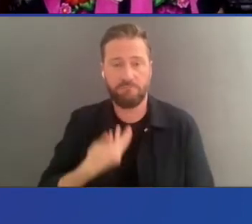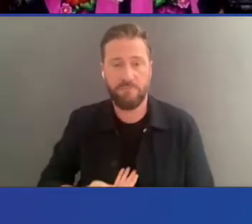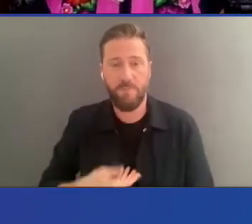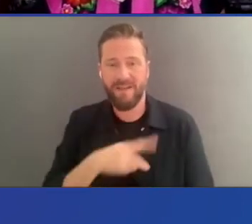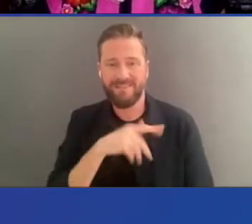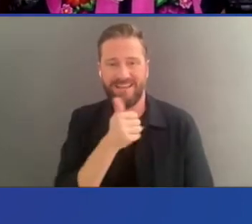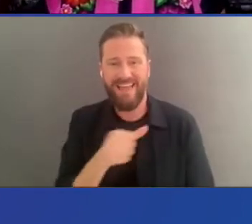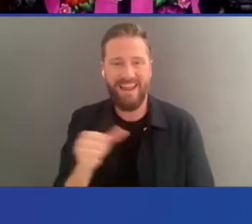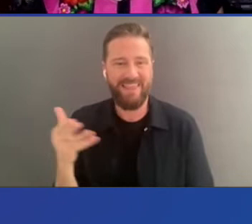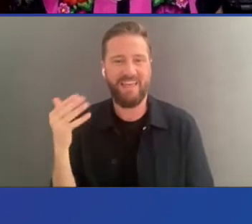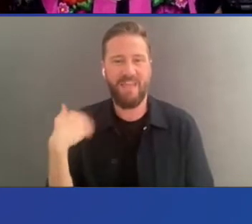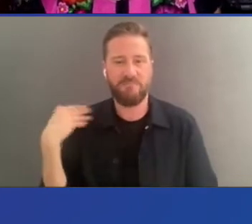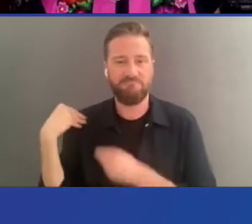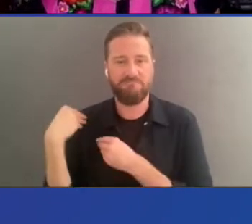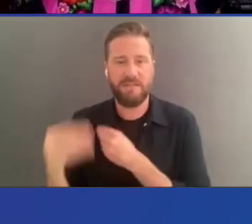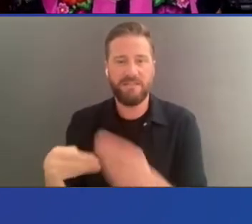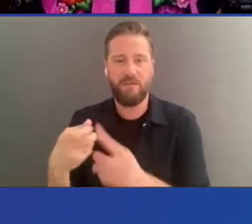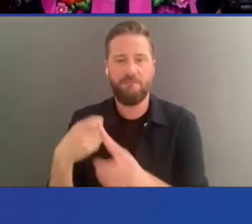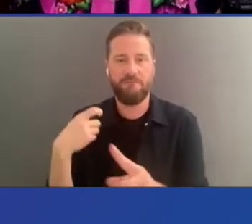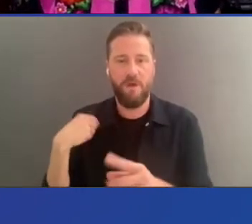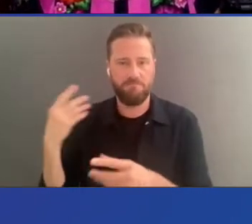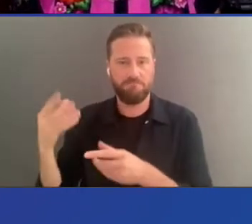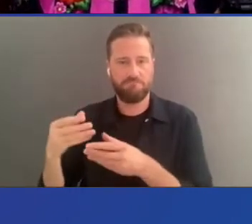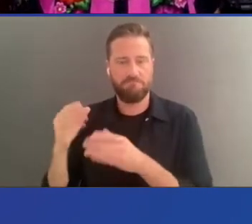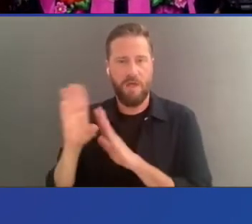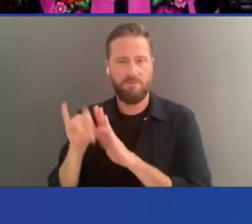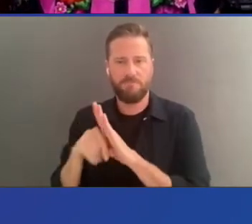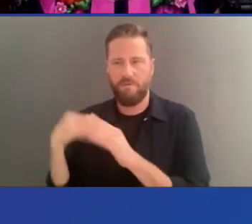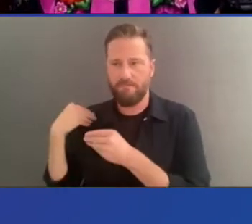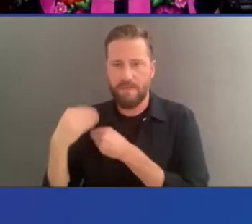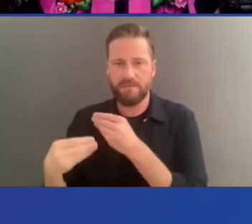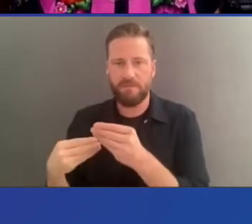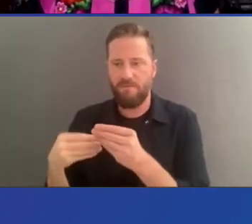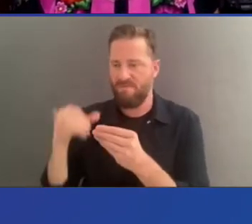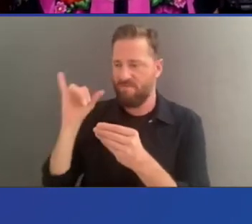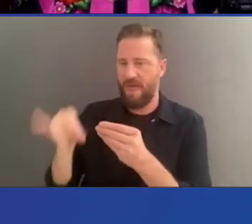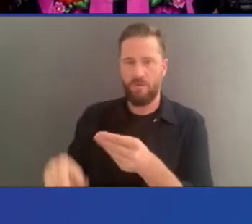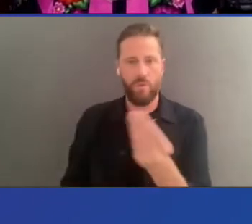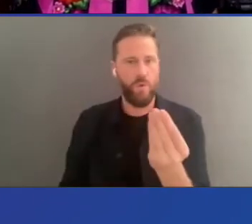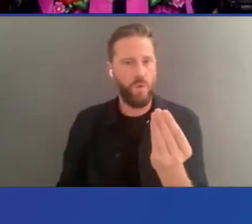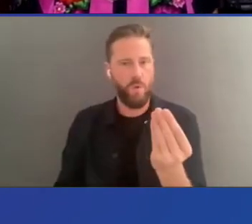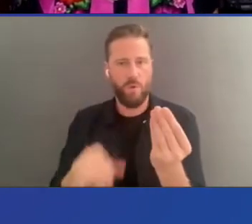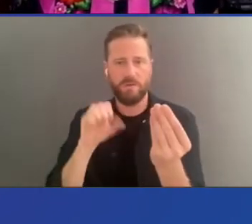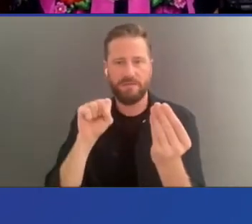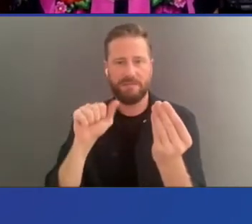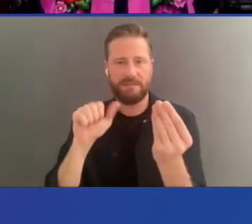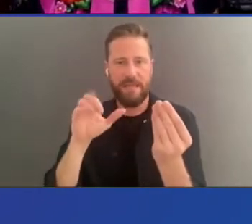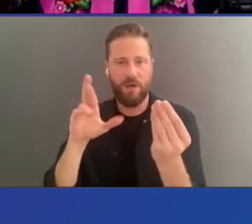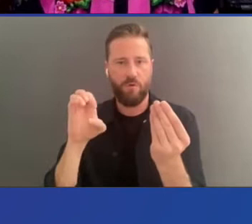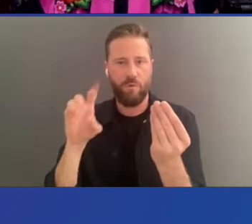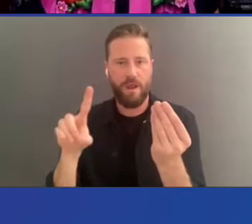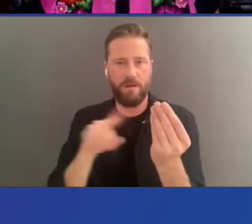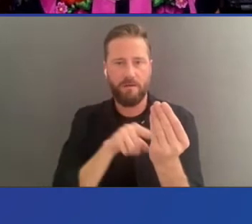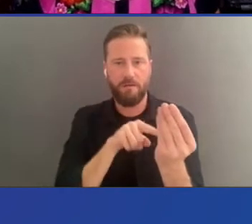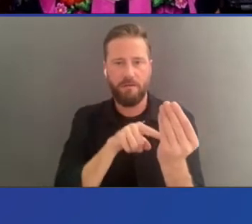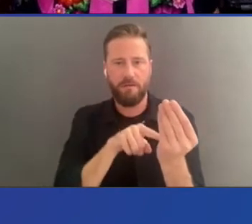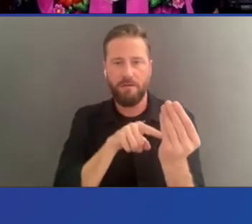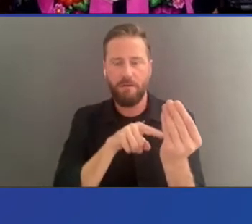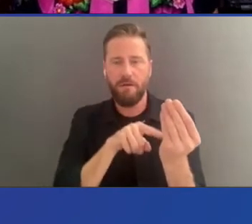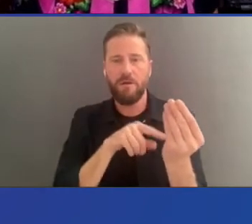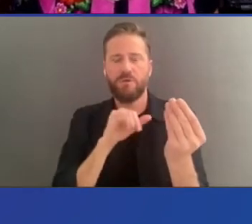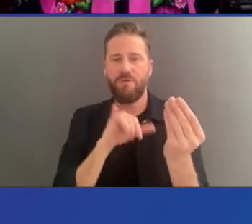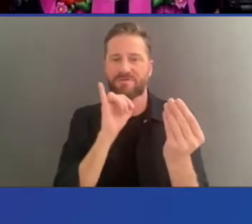through our ancestors is sacred for me. And I think that is so